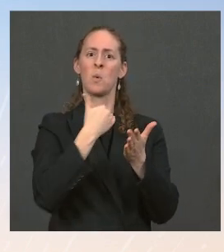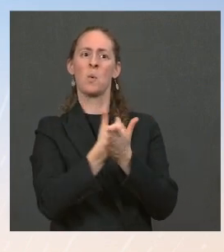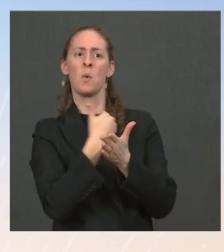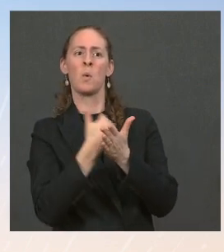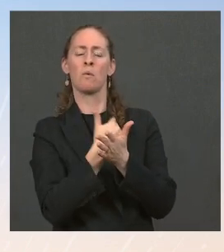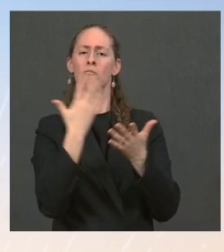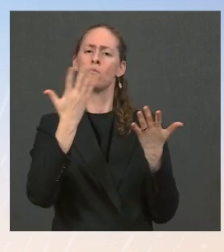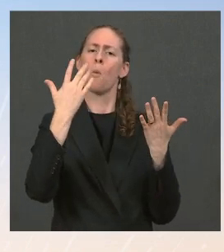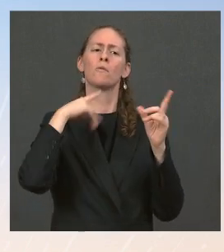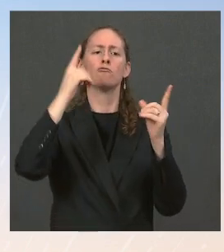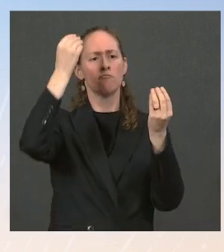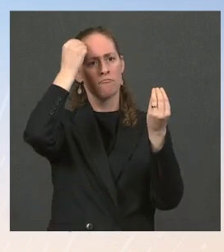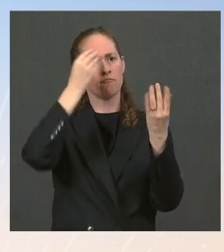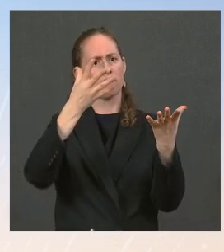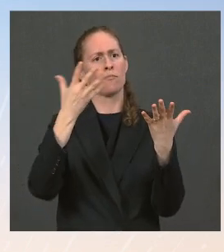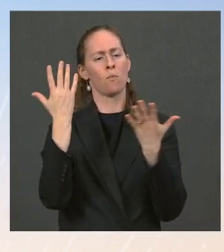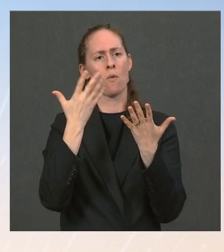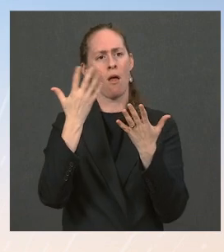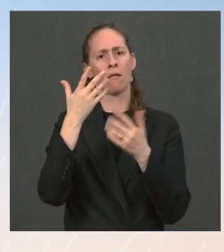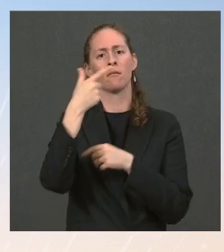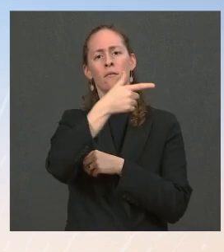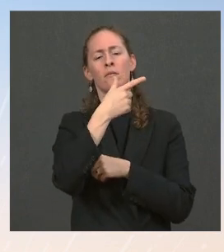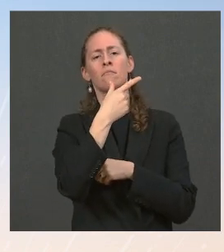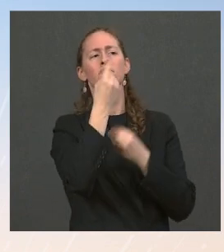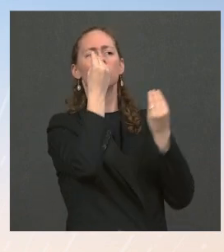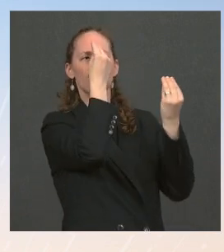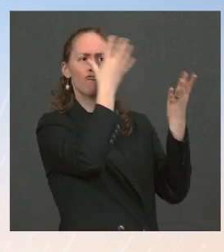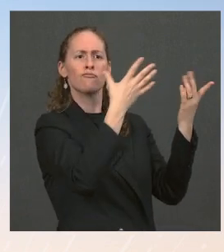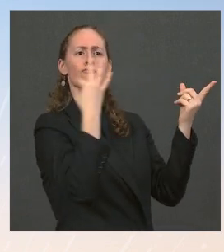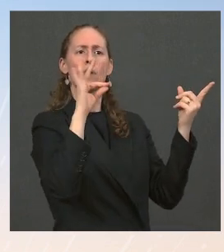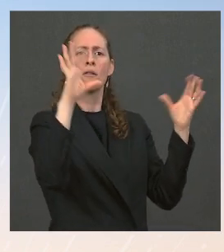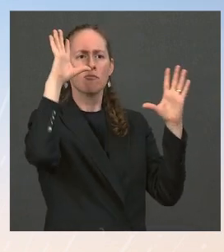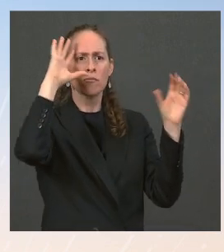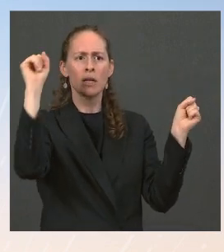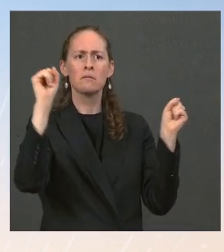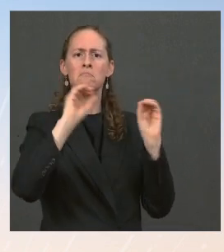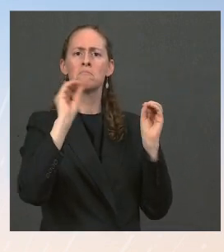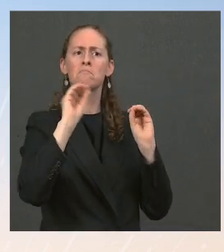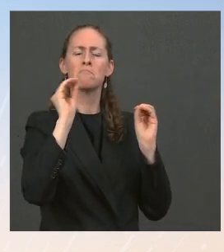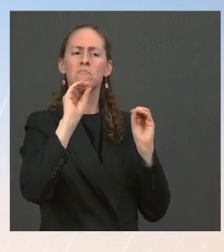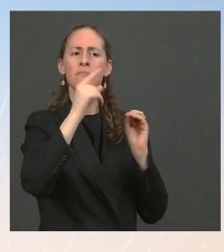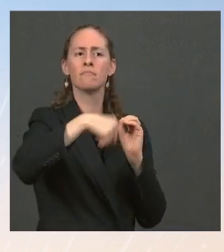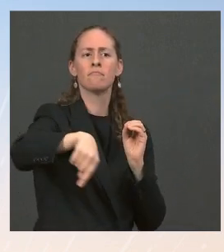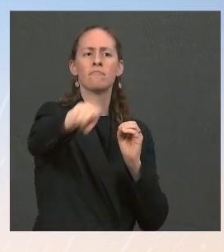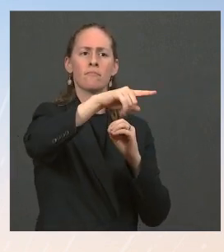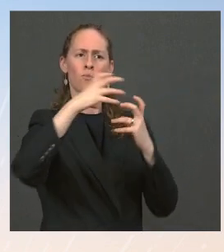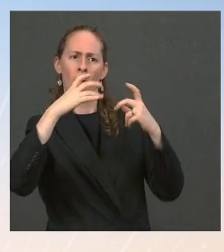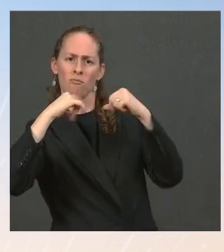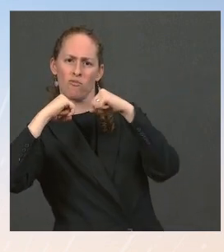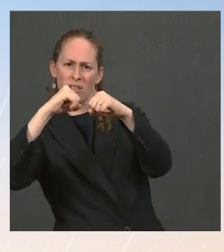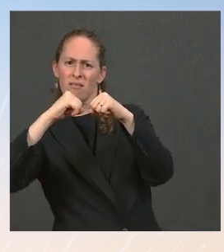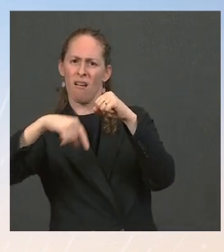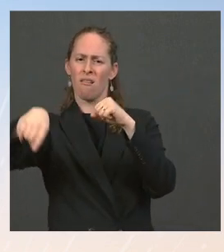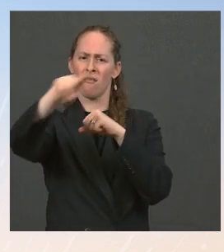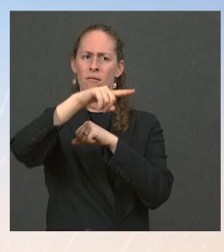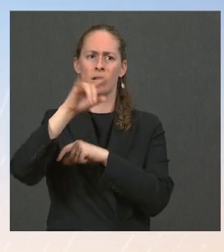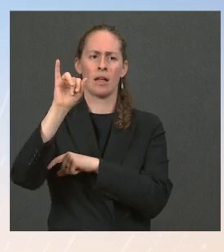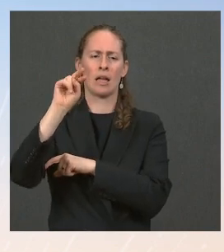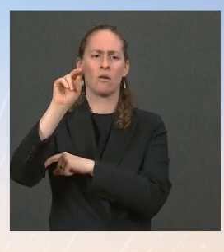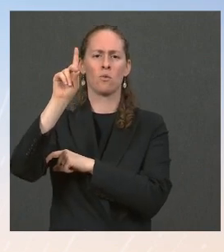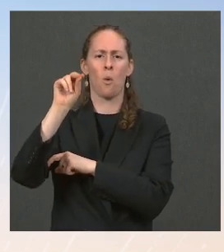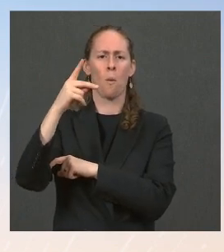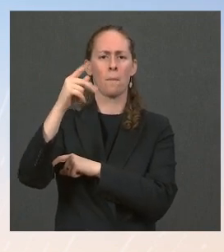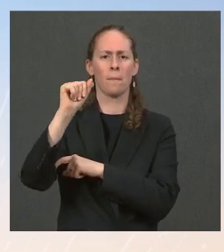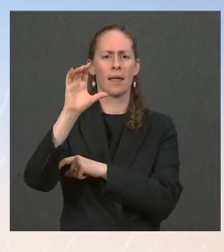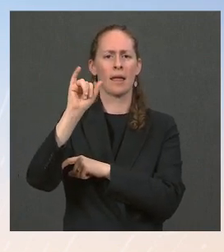to Macron, that there's no one else who will be involved in security in the Indo-Pacific. Of course, it's a topic of discussion, an